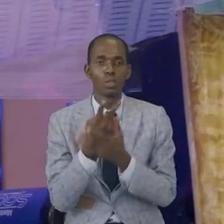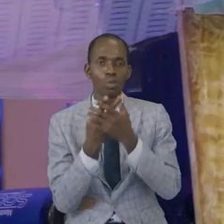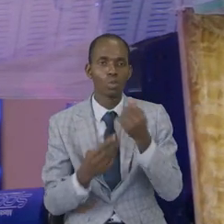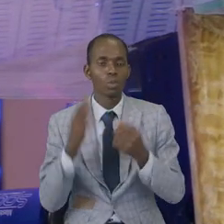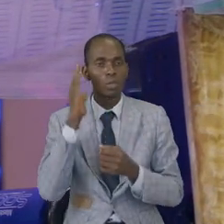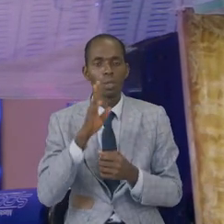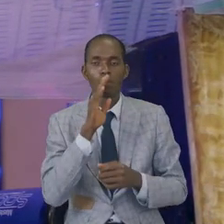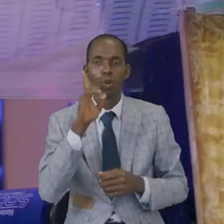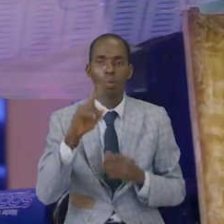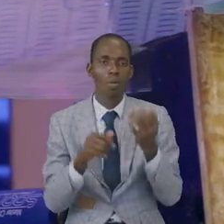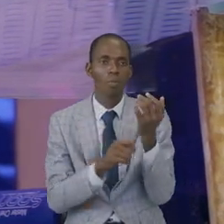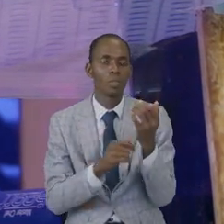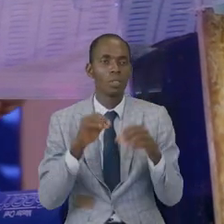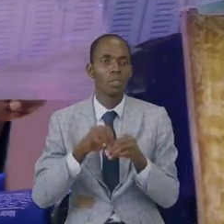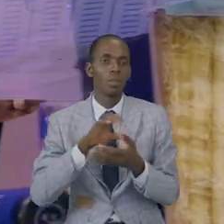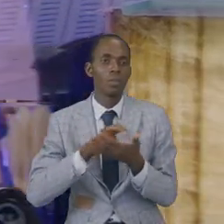one flesh.